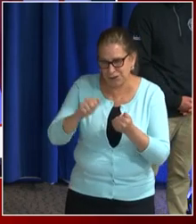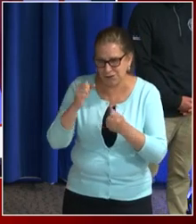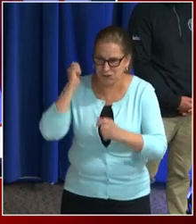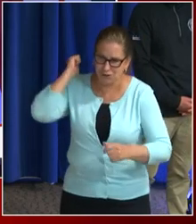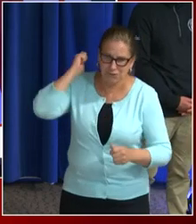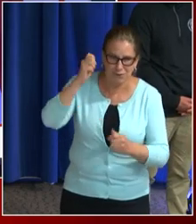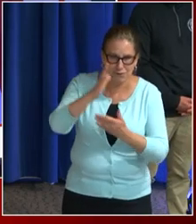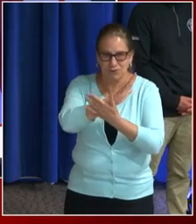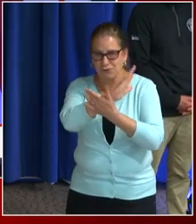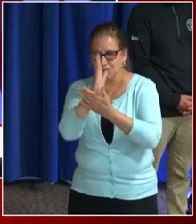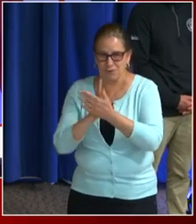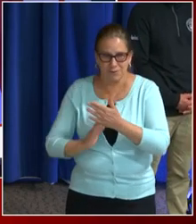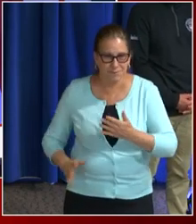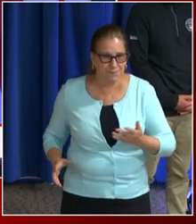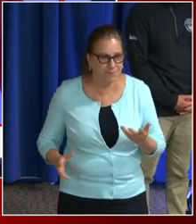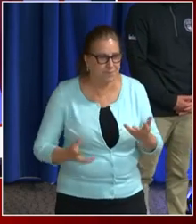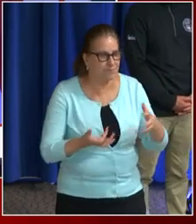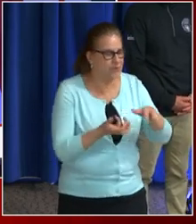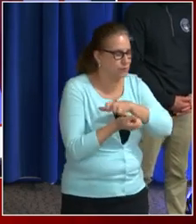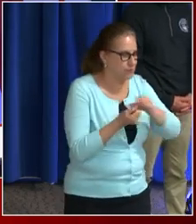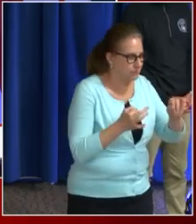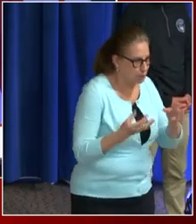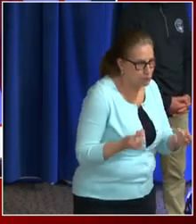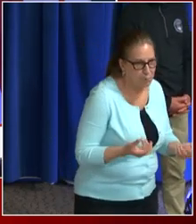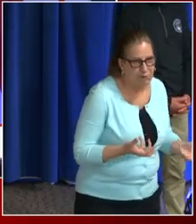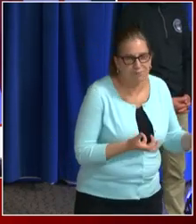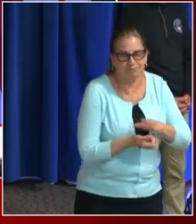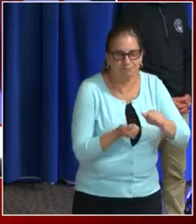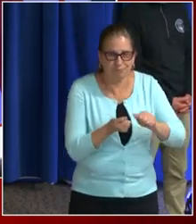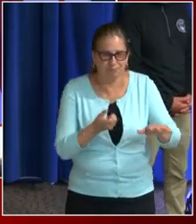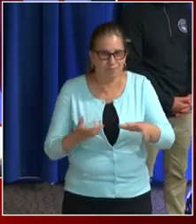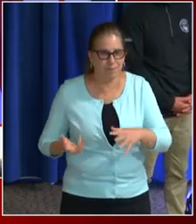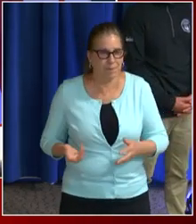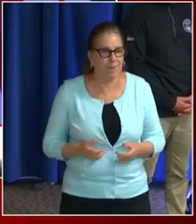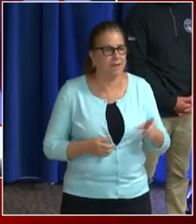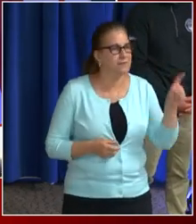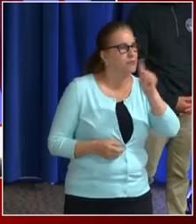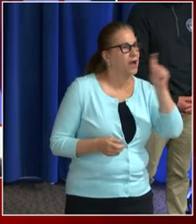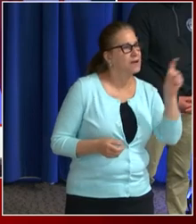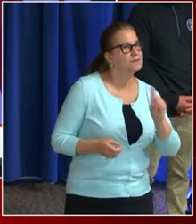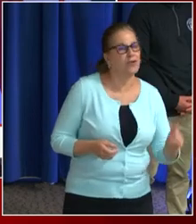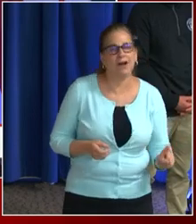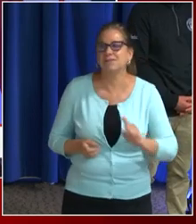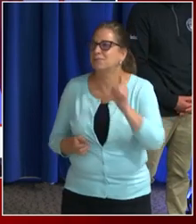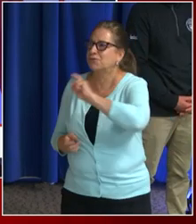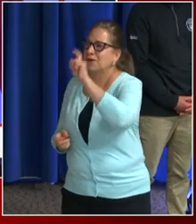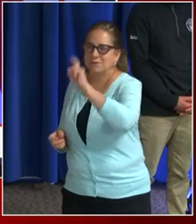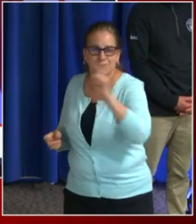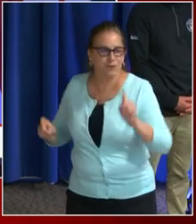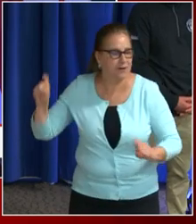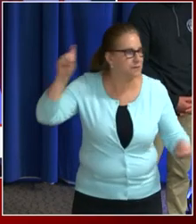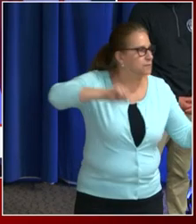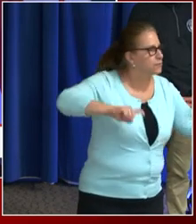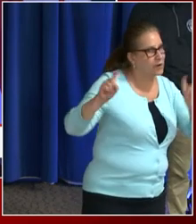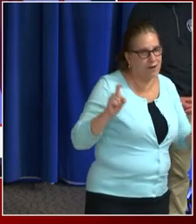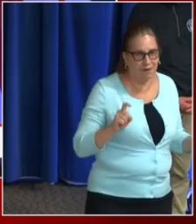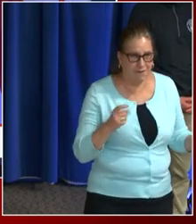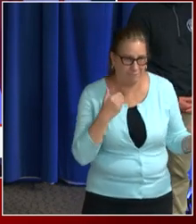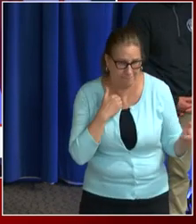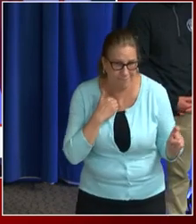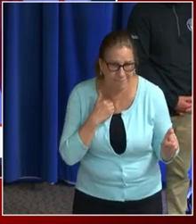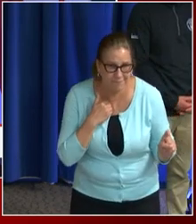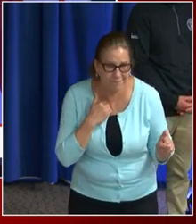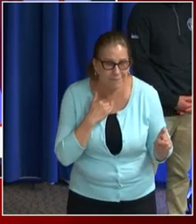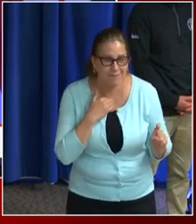of property with regards to graffiti. At the end of the process, we had over